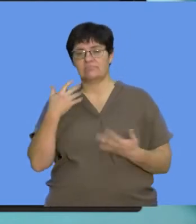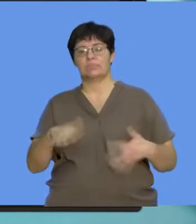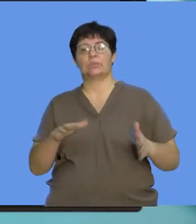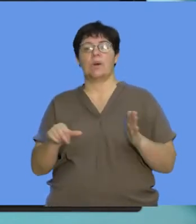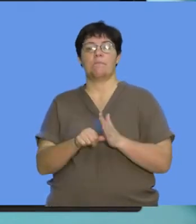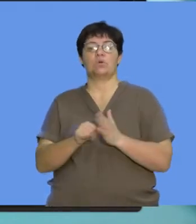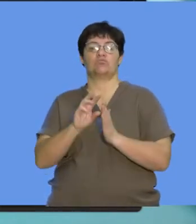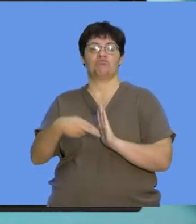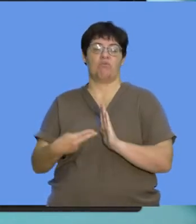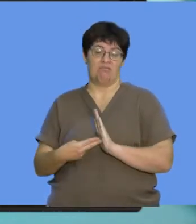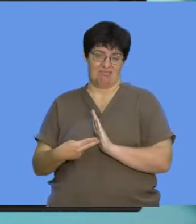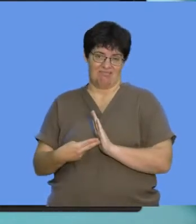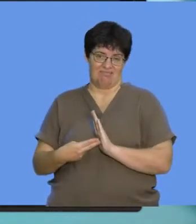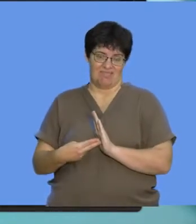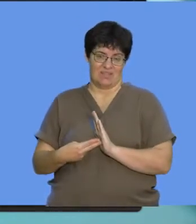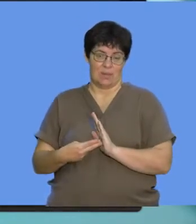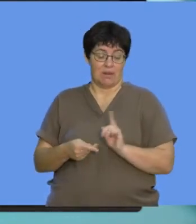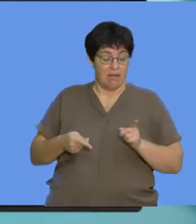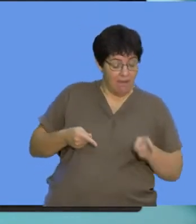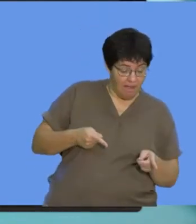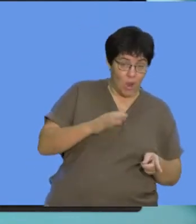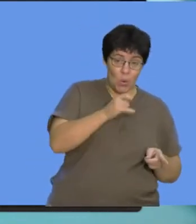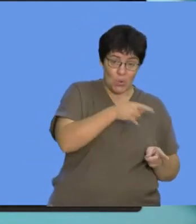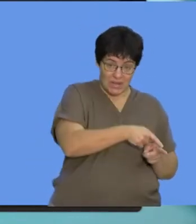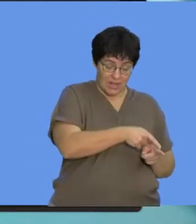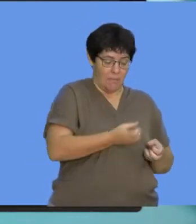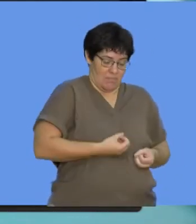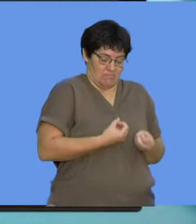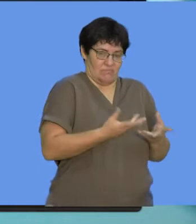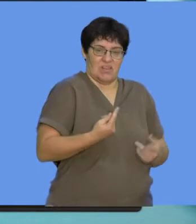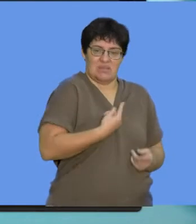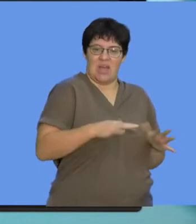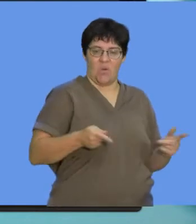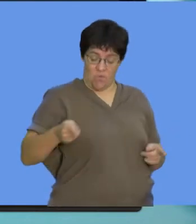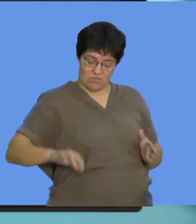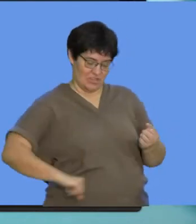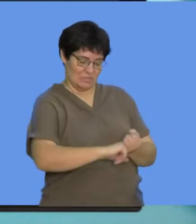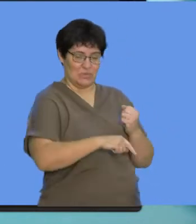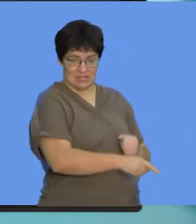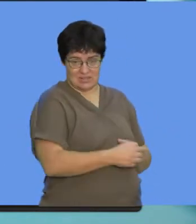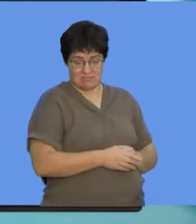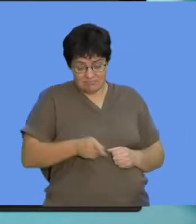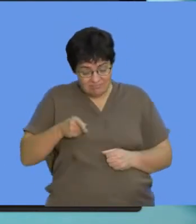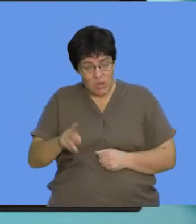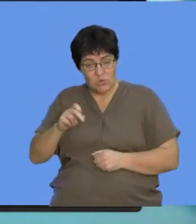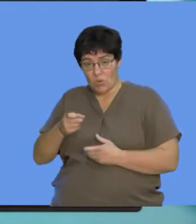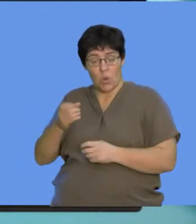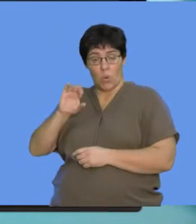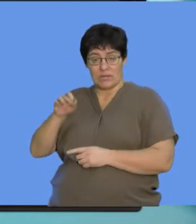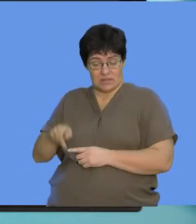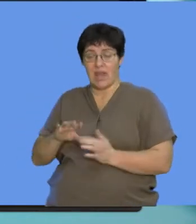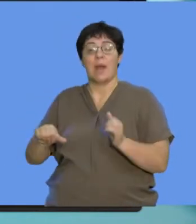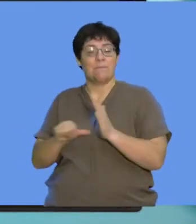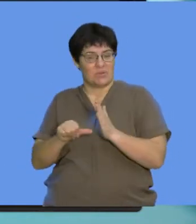a significant role in helping the coding DNA express itself. So the non-coding DNA